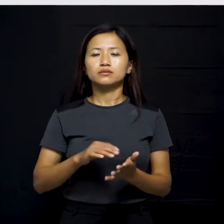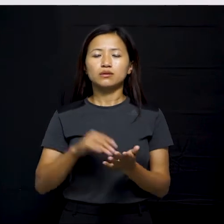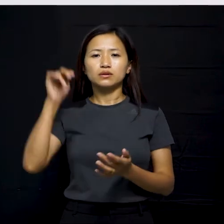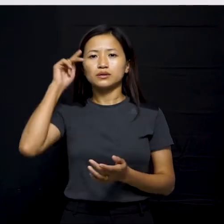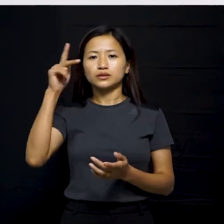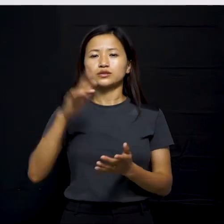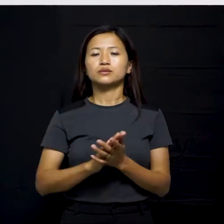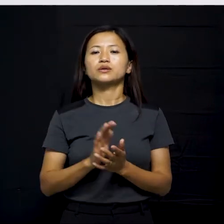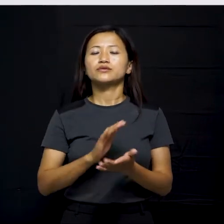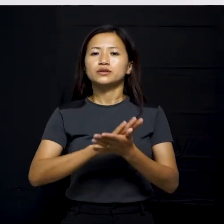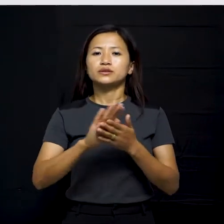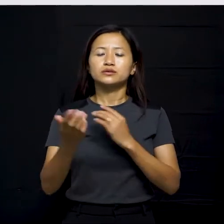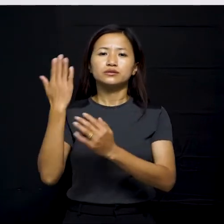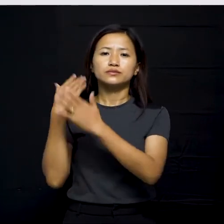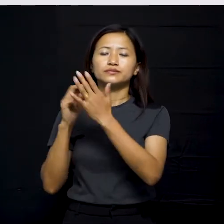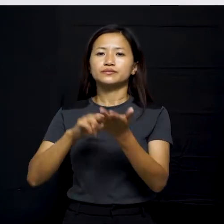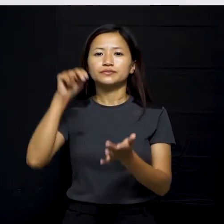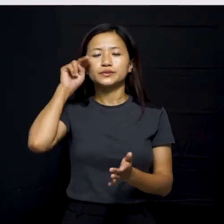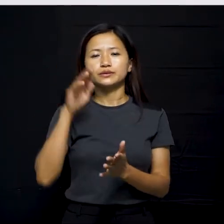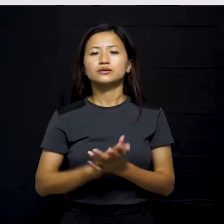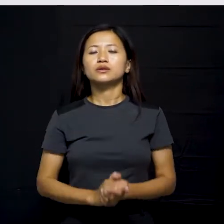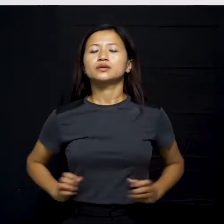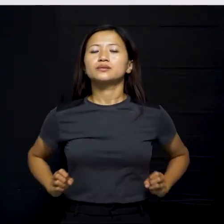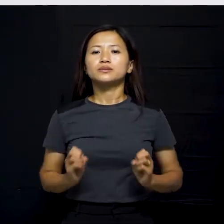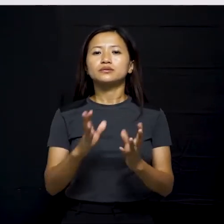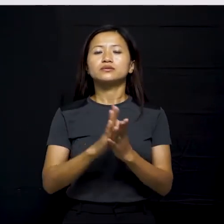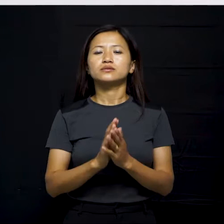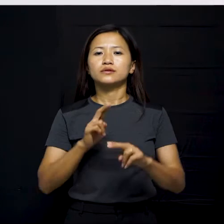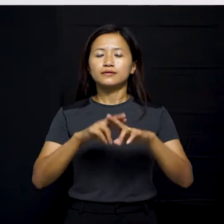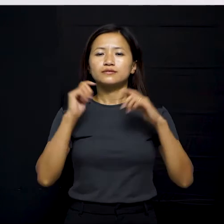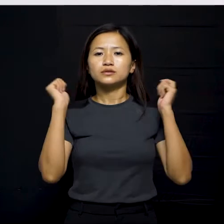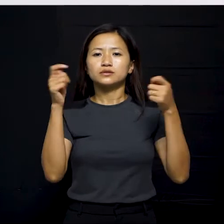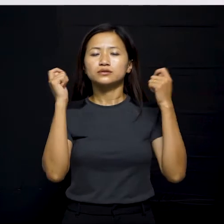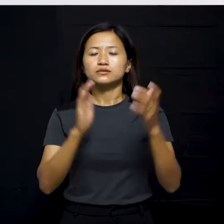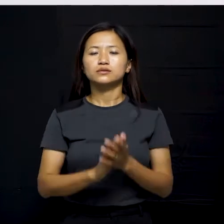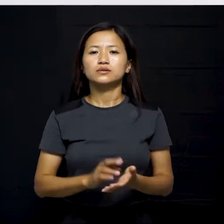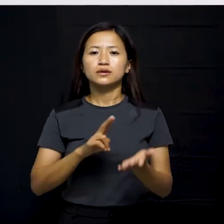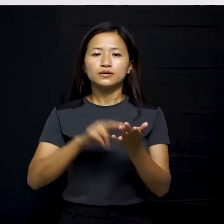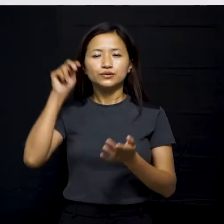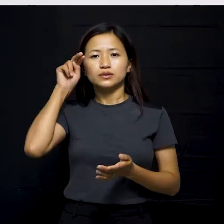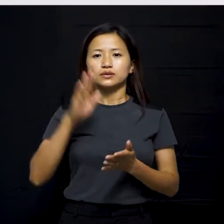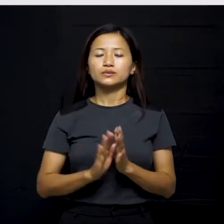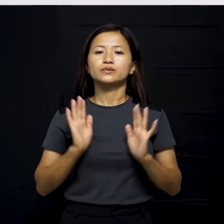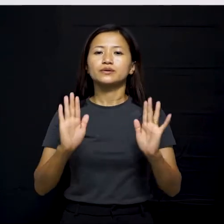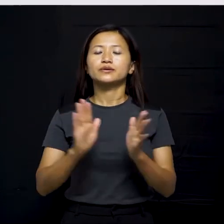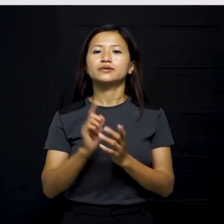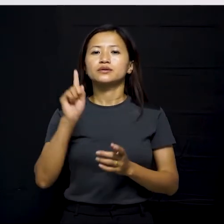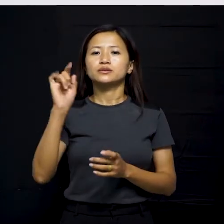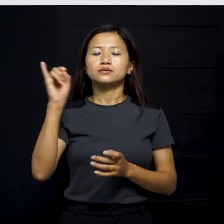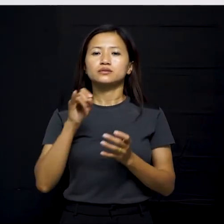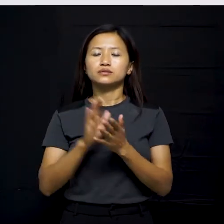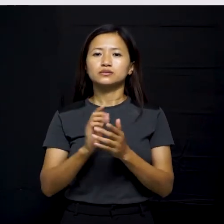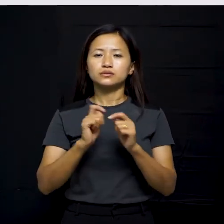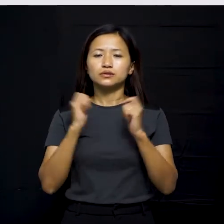the history of Nagas. So let me begin with the festivals. So in Nagaland, we have 16 tribes,